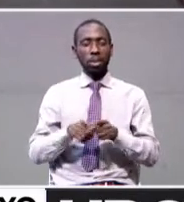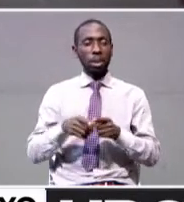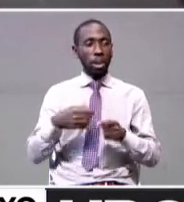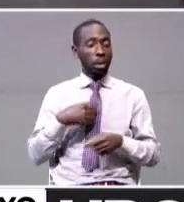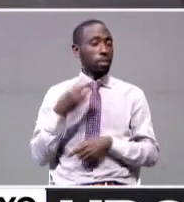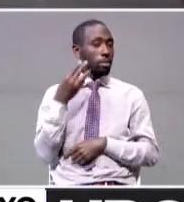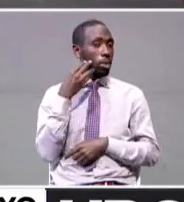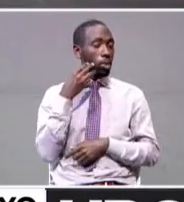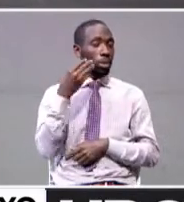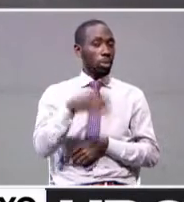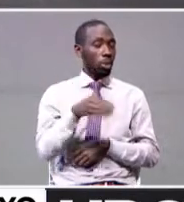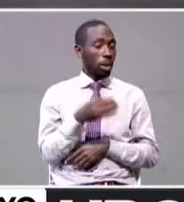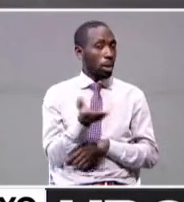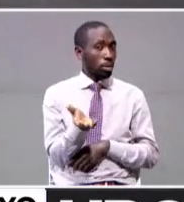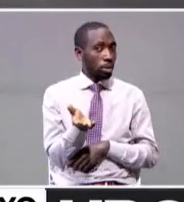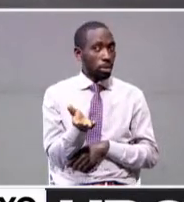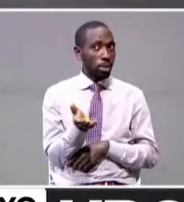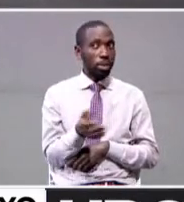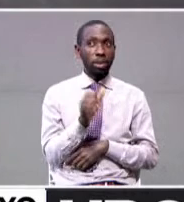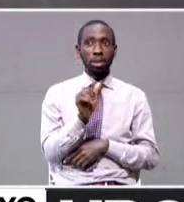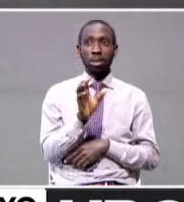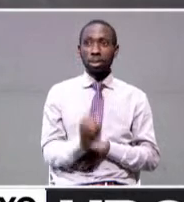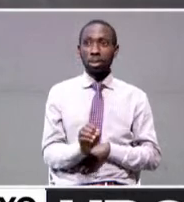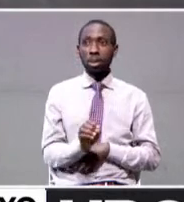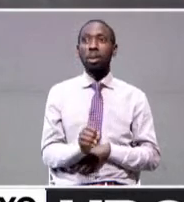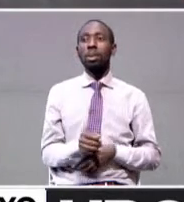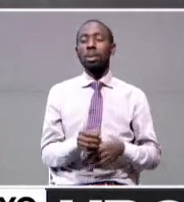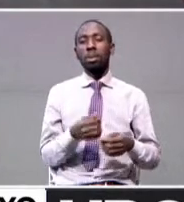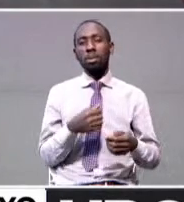namwo so lwaki